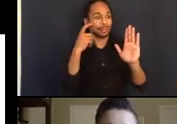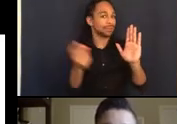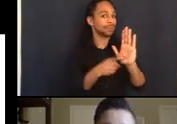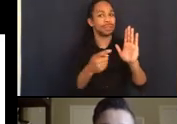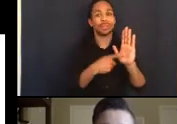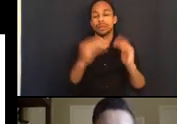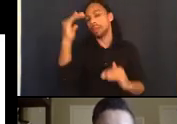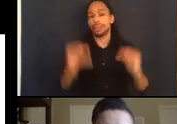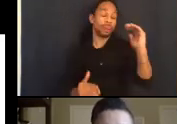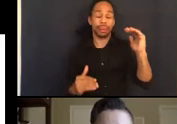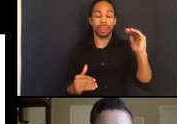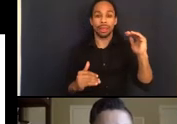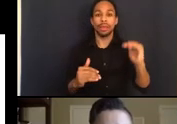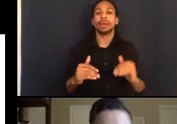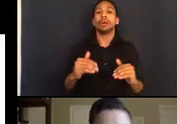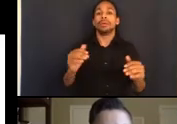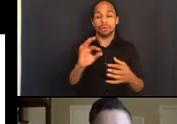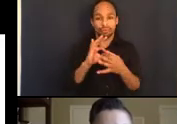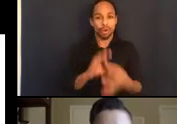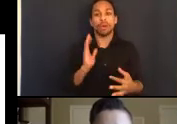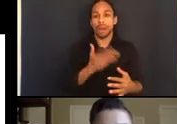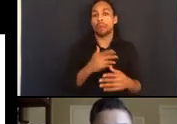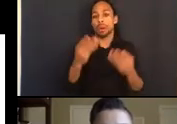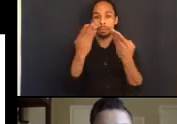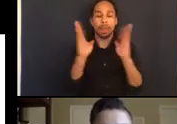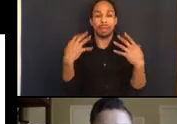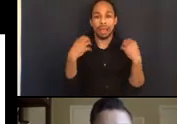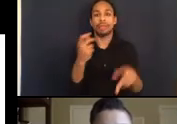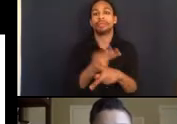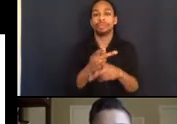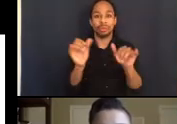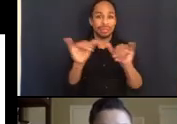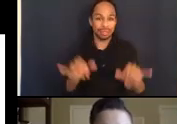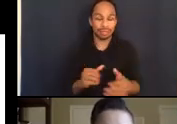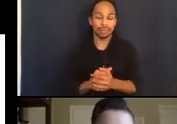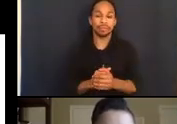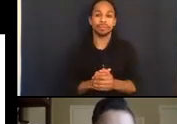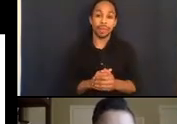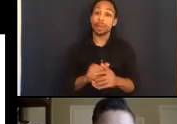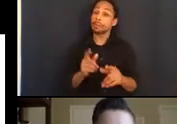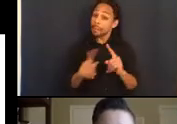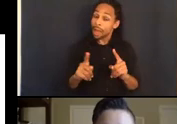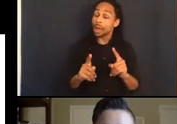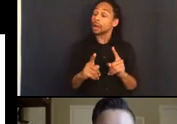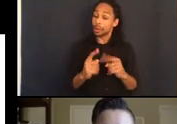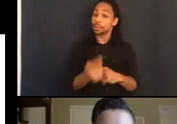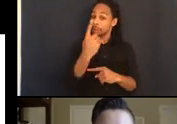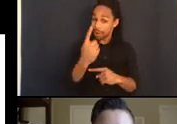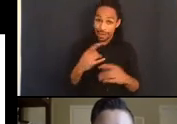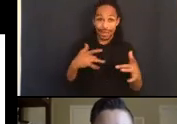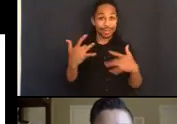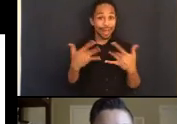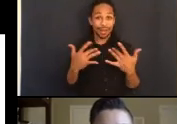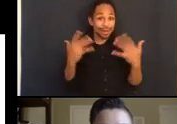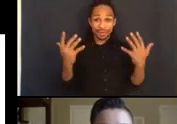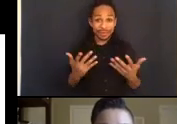successes and the failures in our public health and our healthcare system. But one of the exciting things about this time is